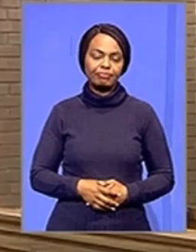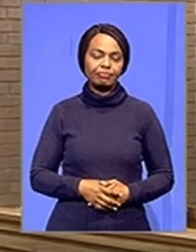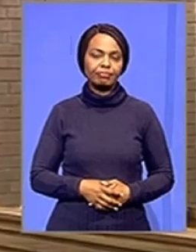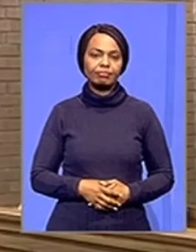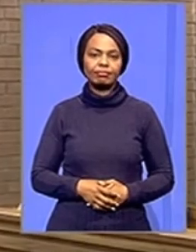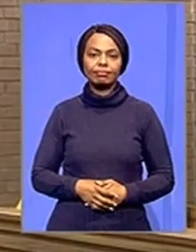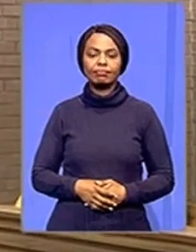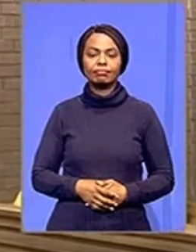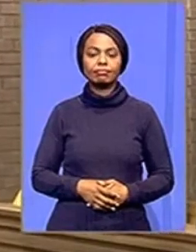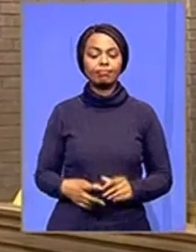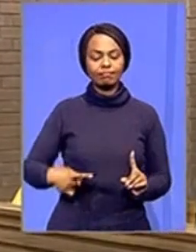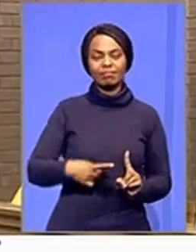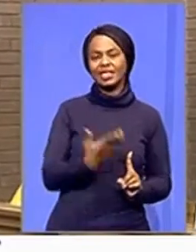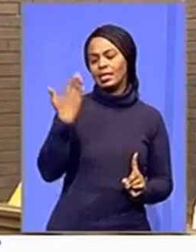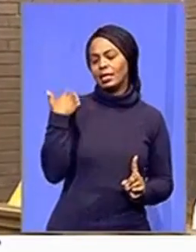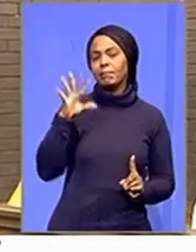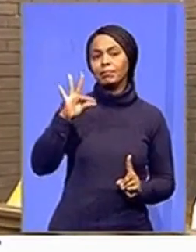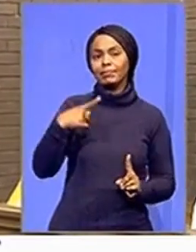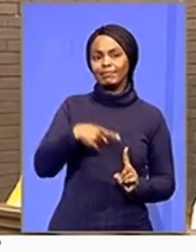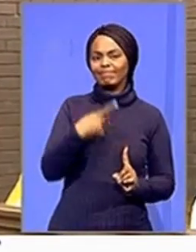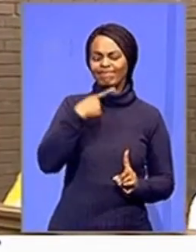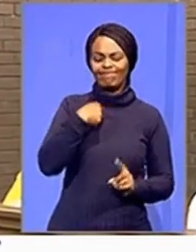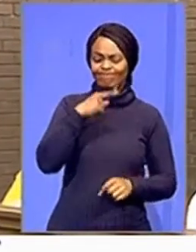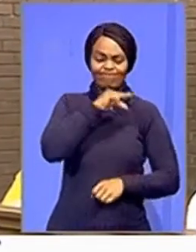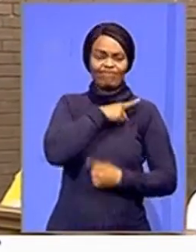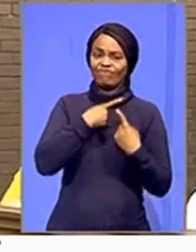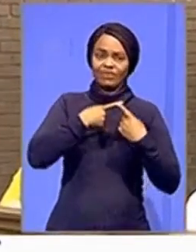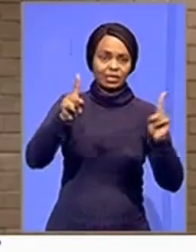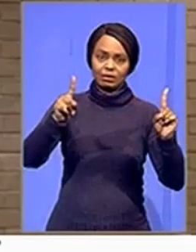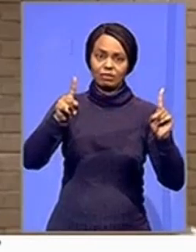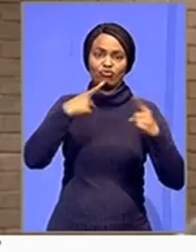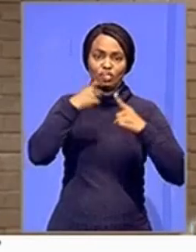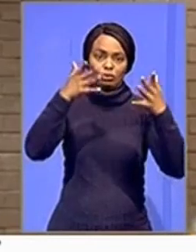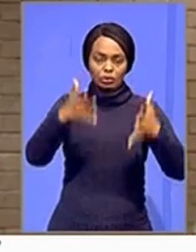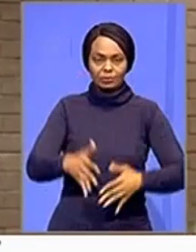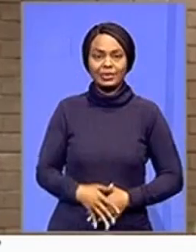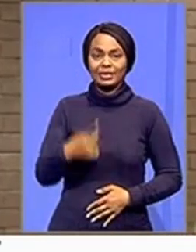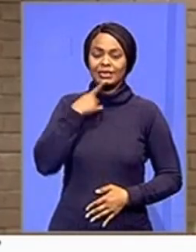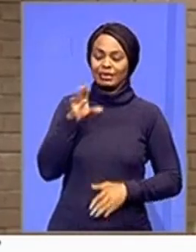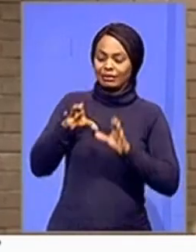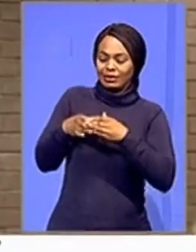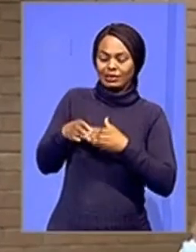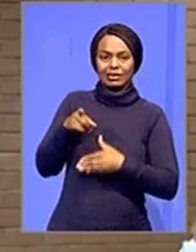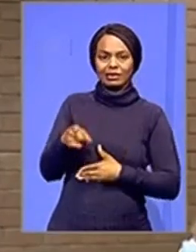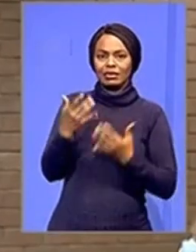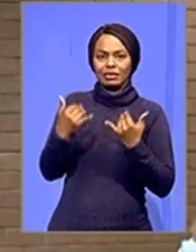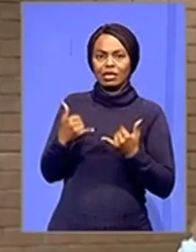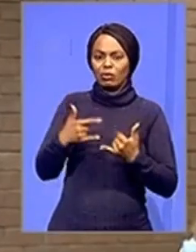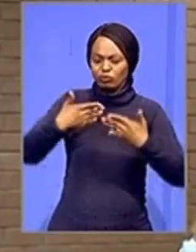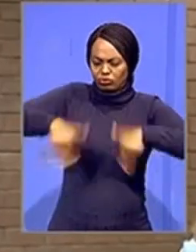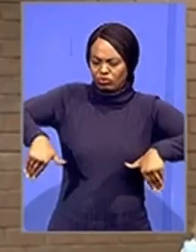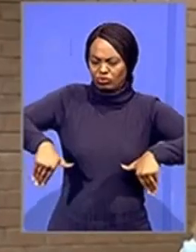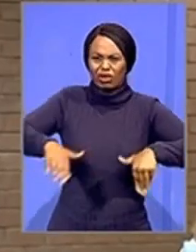Ka mošupologo Nemiroud o ile a ikema ka la gore ga molato o re mokgatlo wa gabe o epeela kgole le go senywa le go hulwa ga